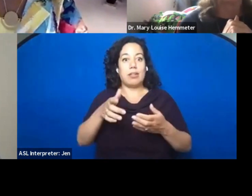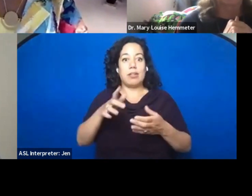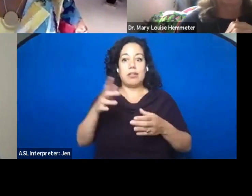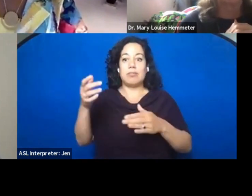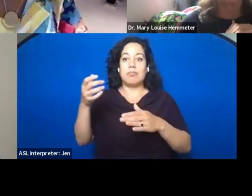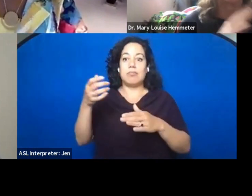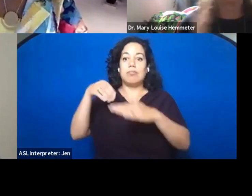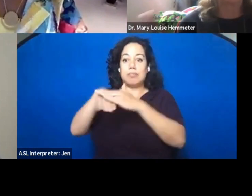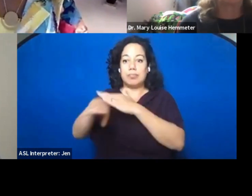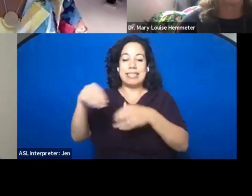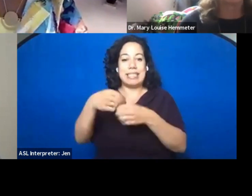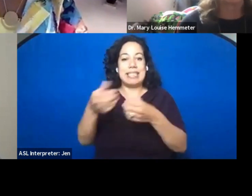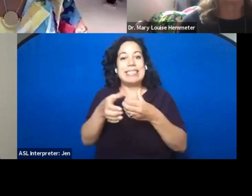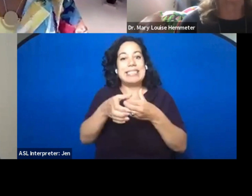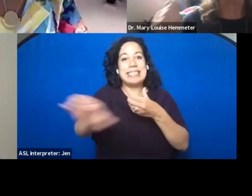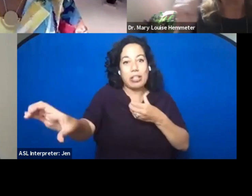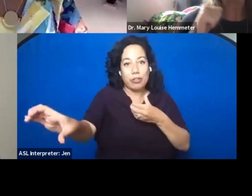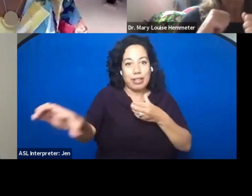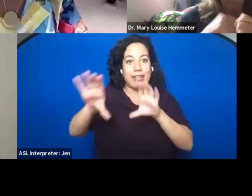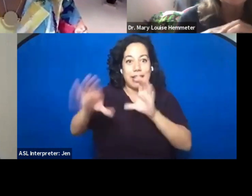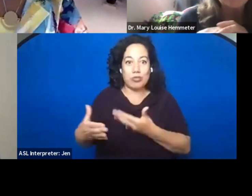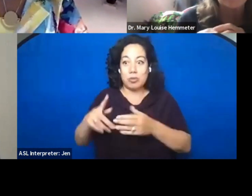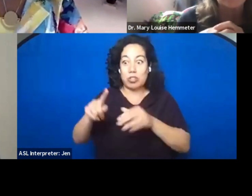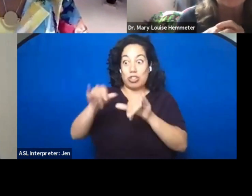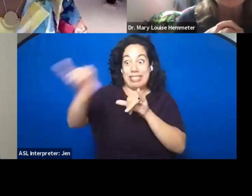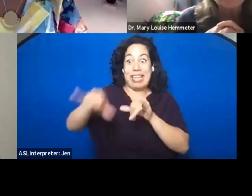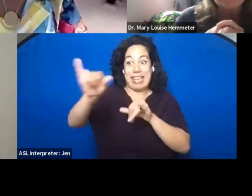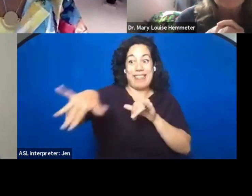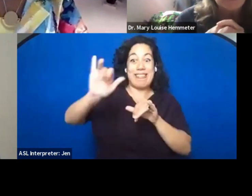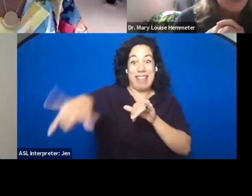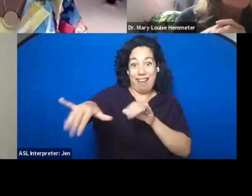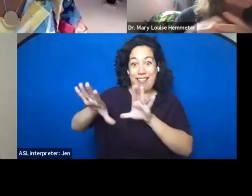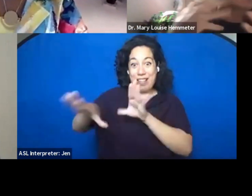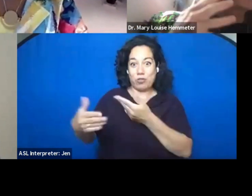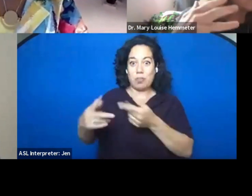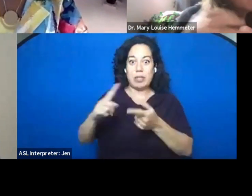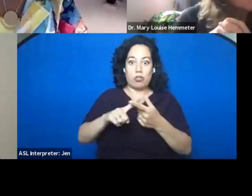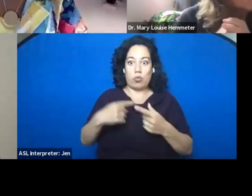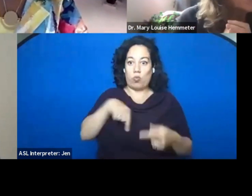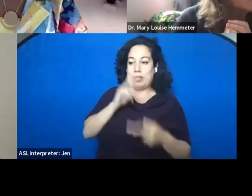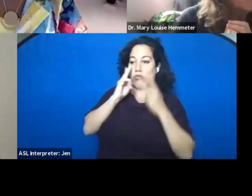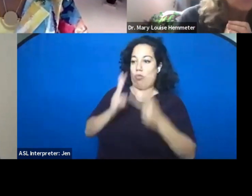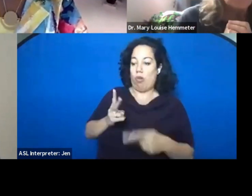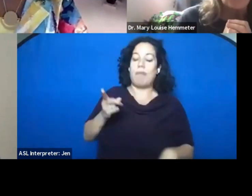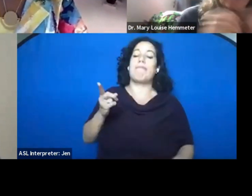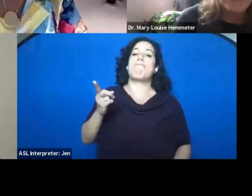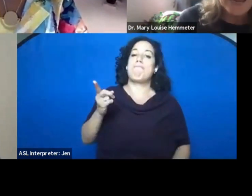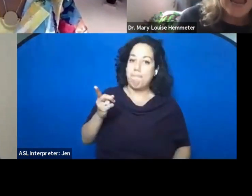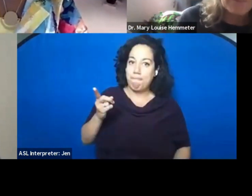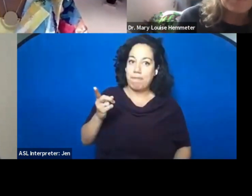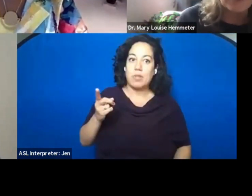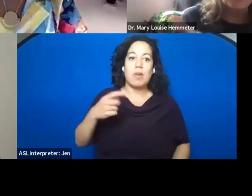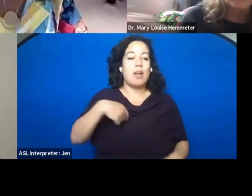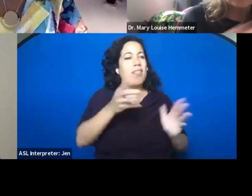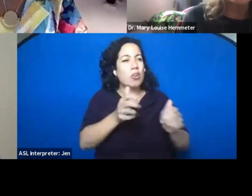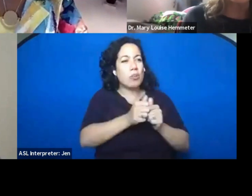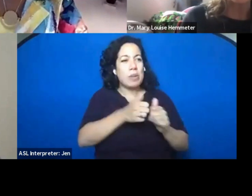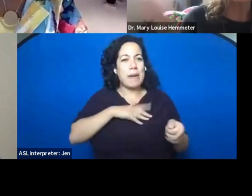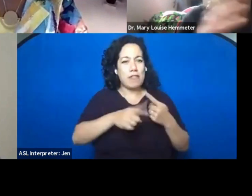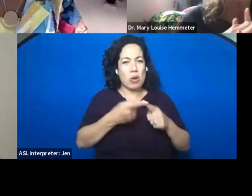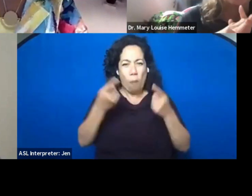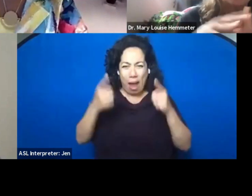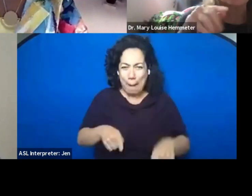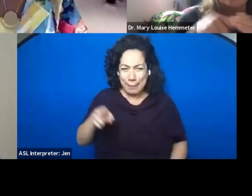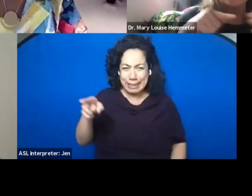she remained until we saw her. And I was talking to my friend about what happened, what was